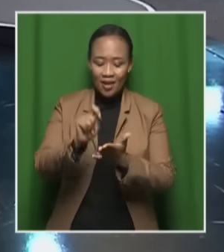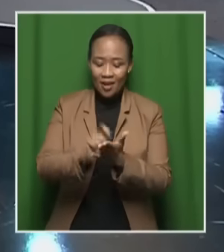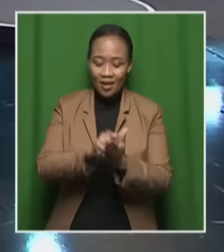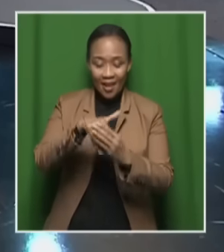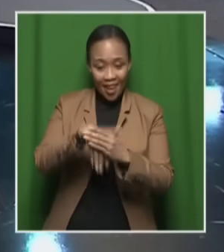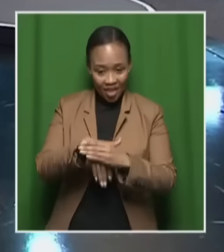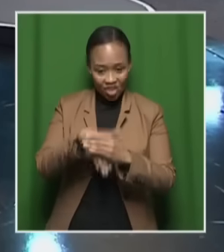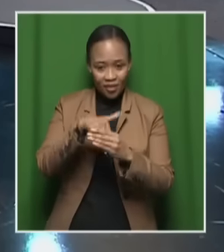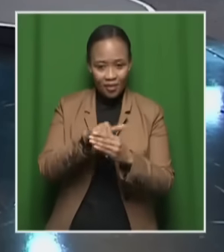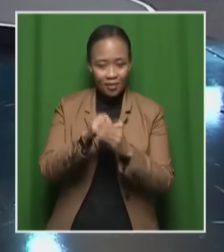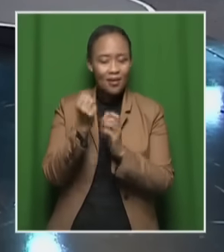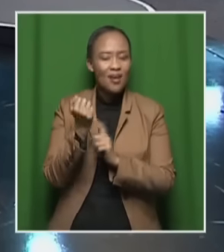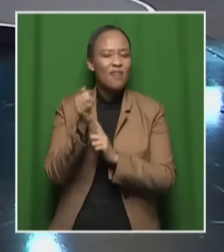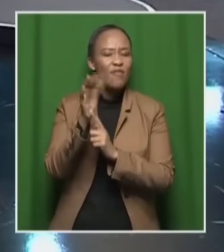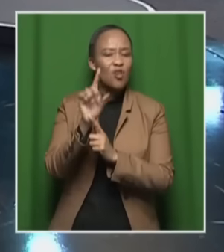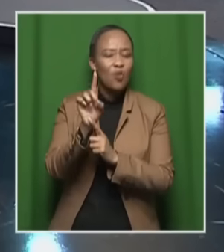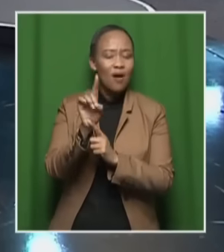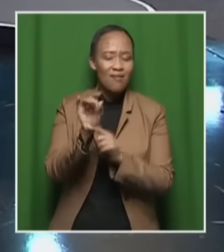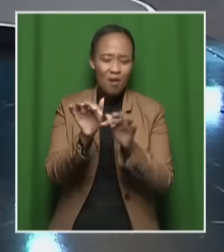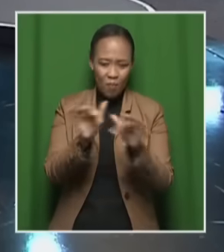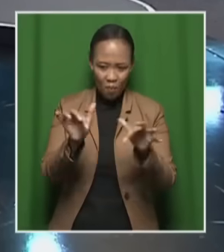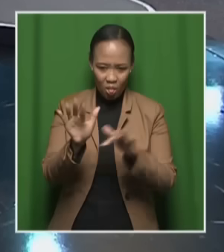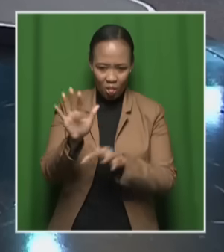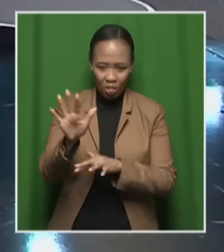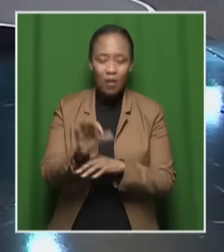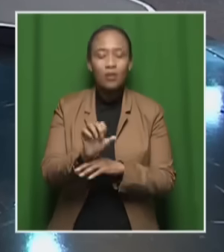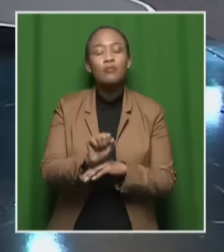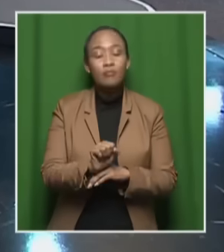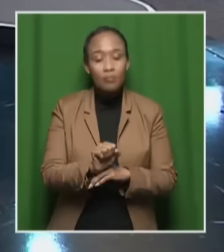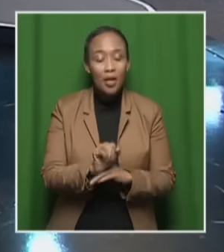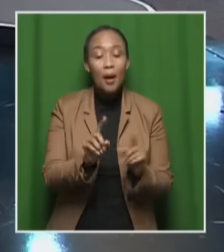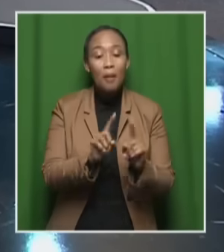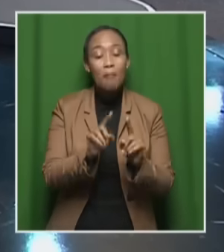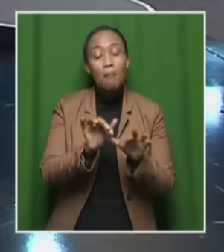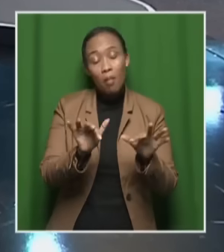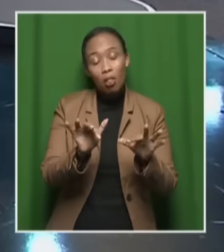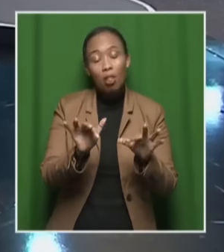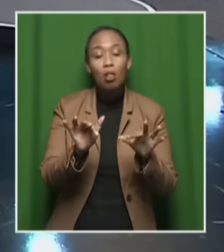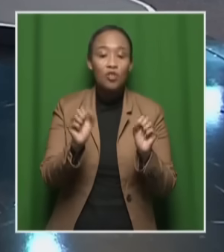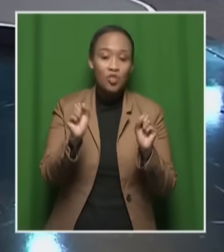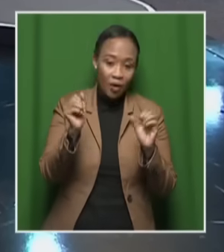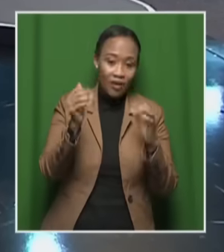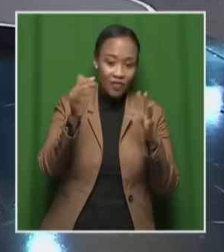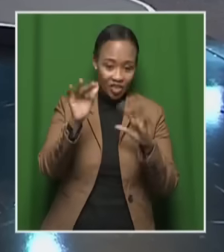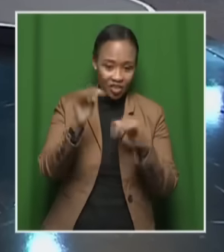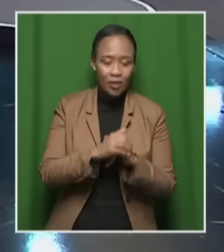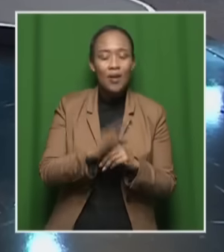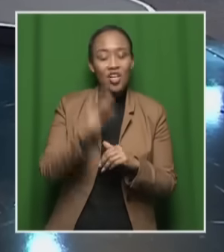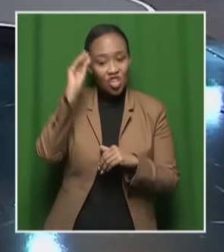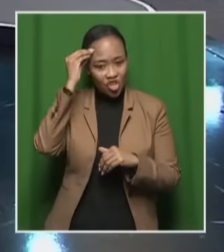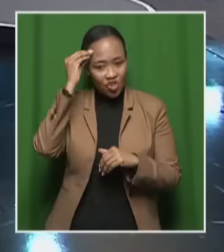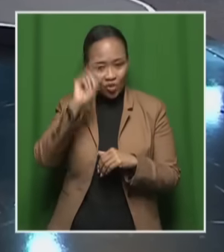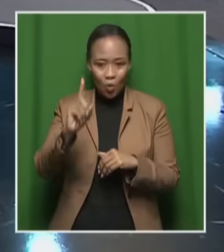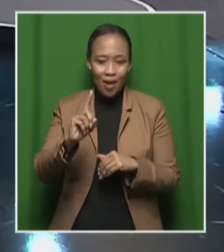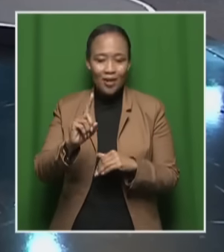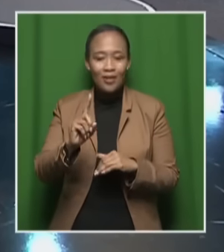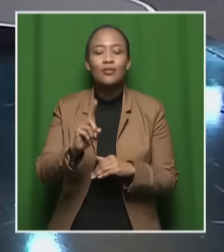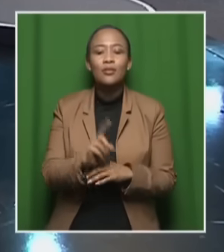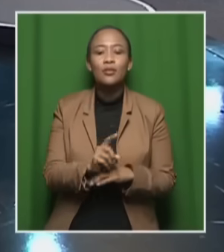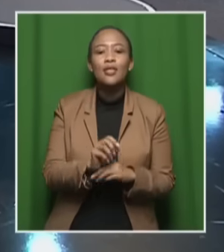people. And I think South Africans have spoken, but very interesting, if you see there's a marginal loss of